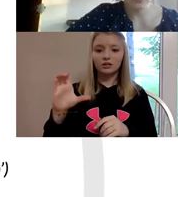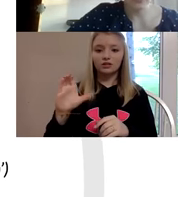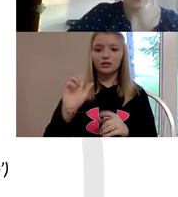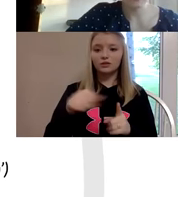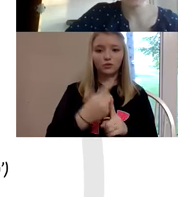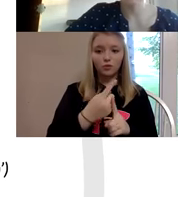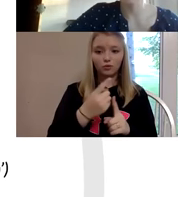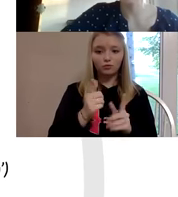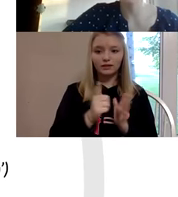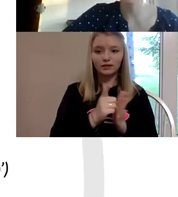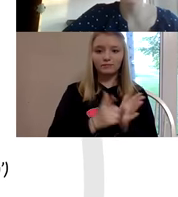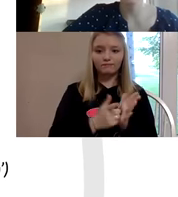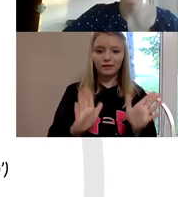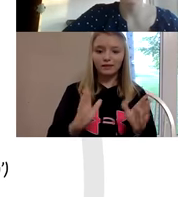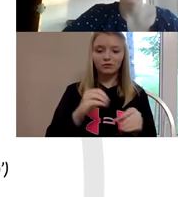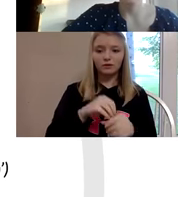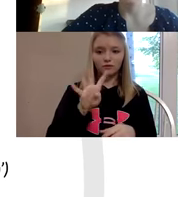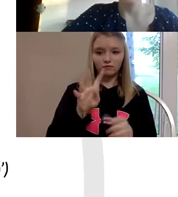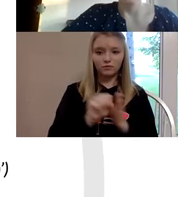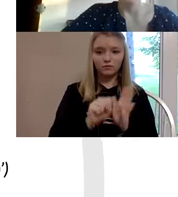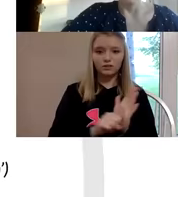4 states.